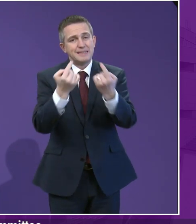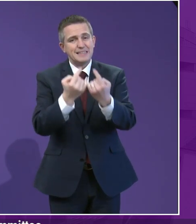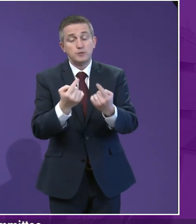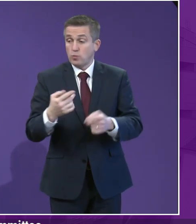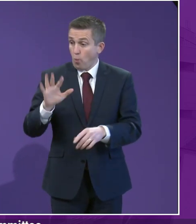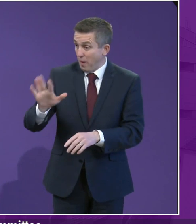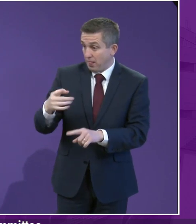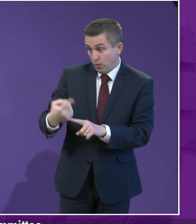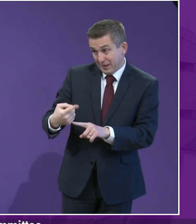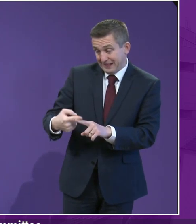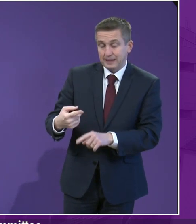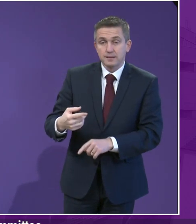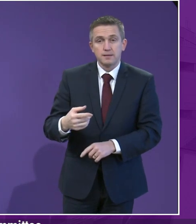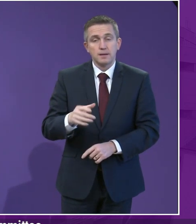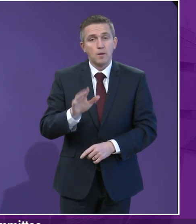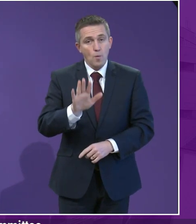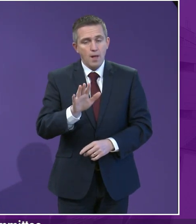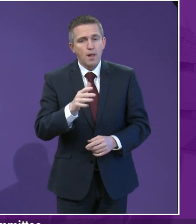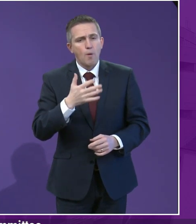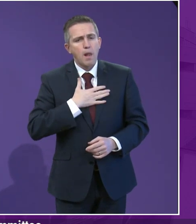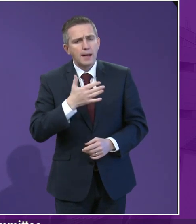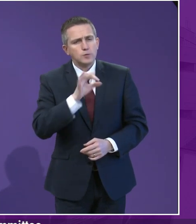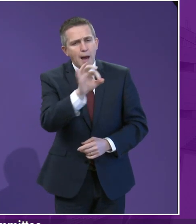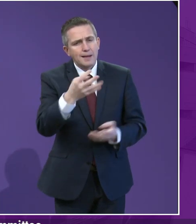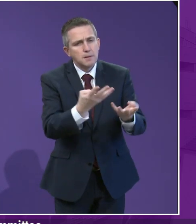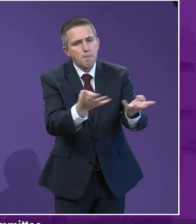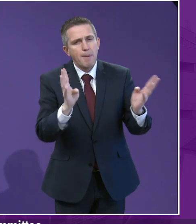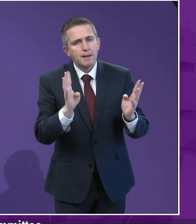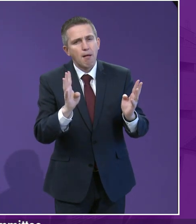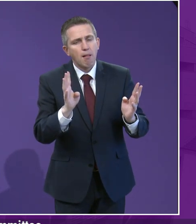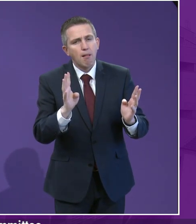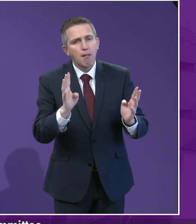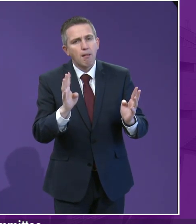I think that is absolutely the top line key issue.